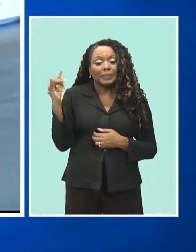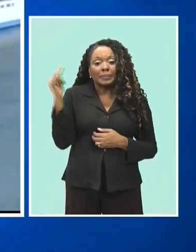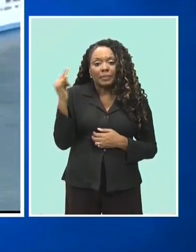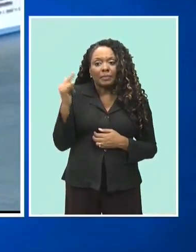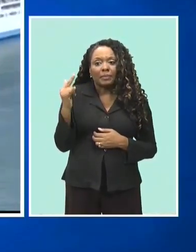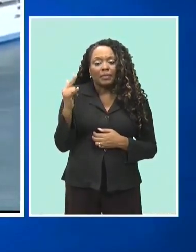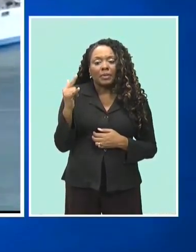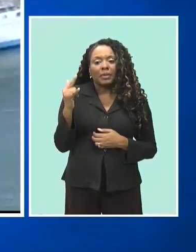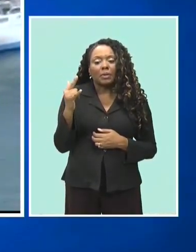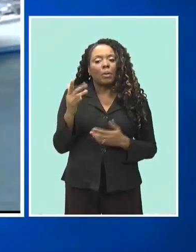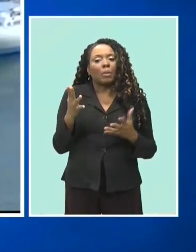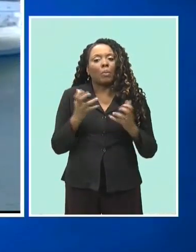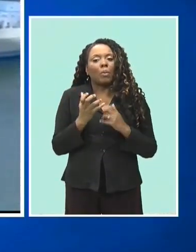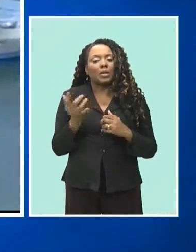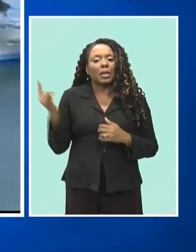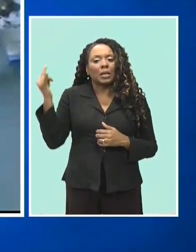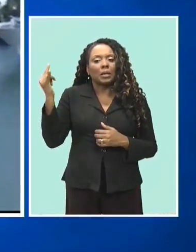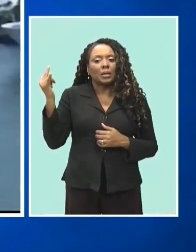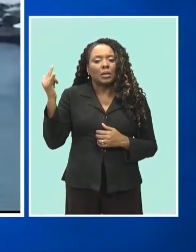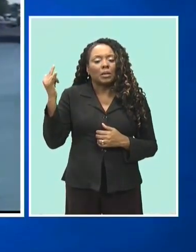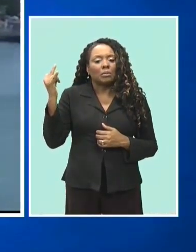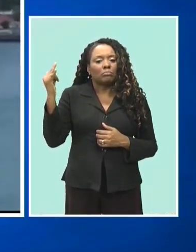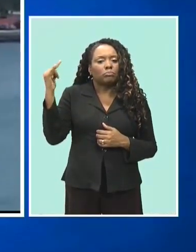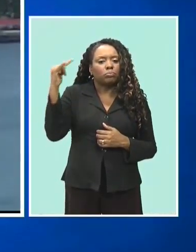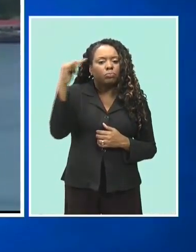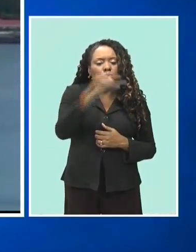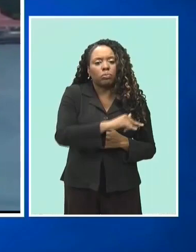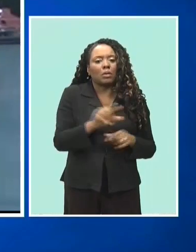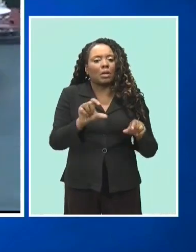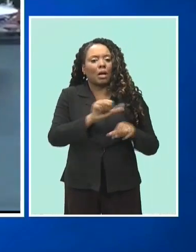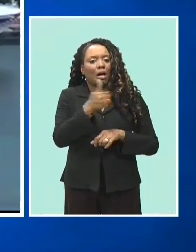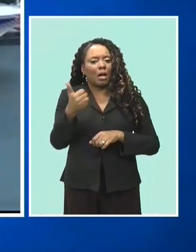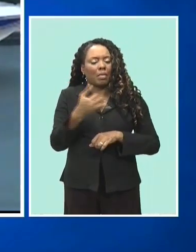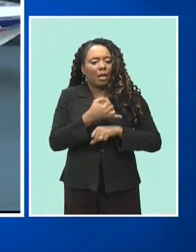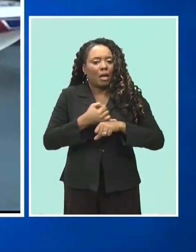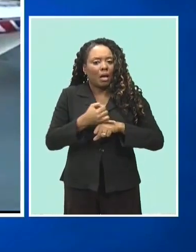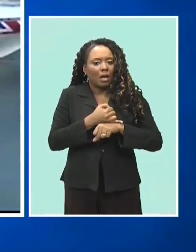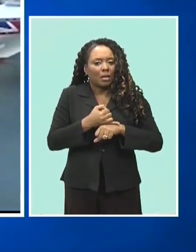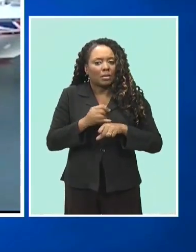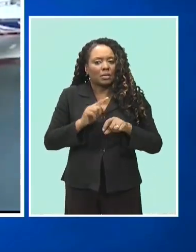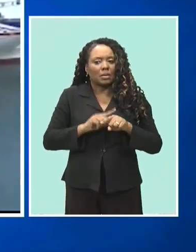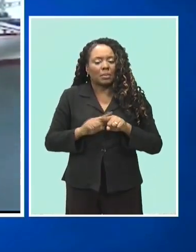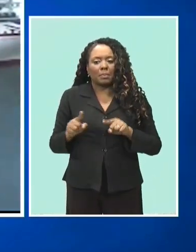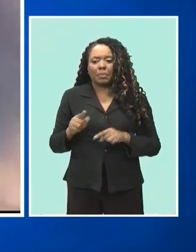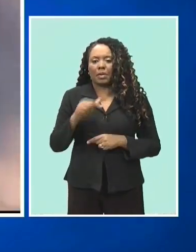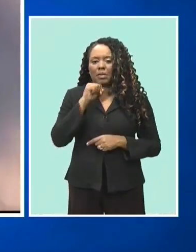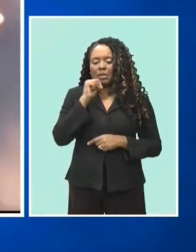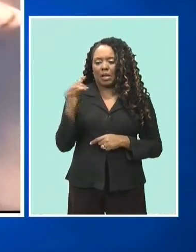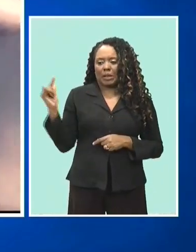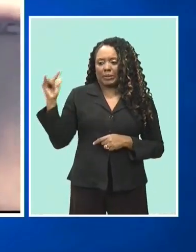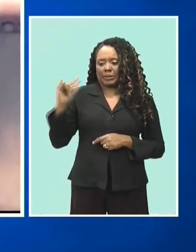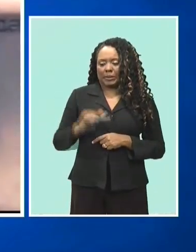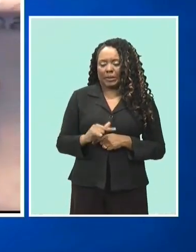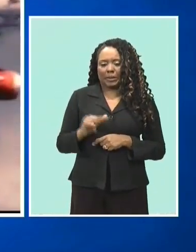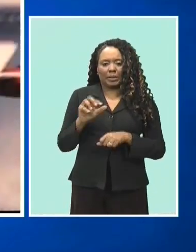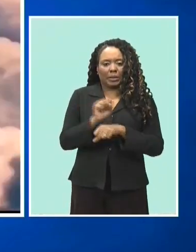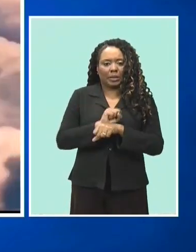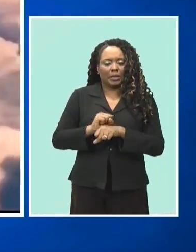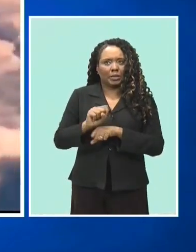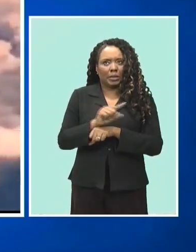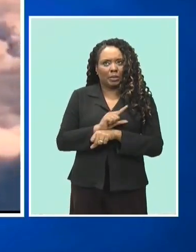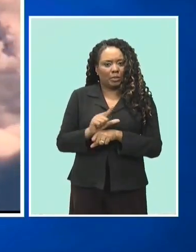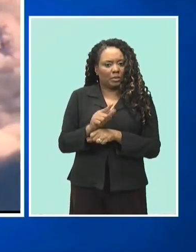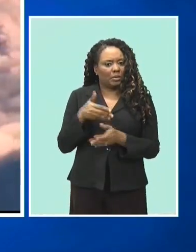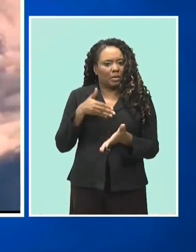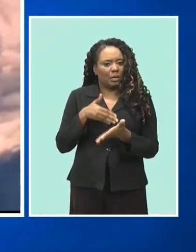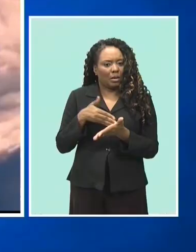planned increased service to several Eastern Caribbean territories while terminating, as of June 7,